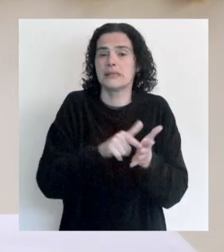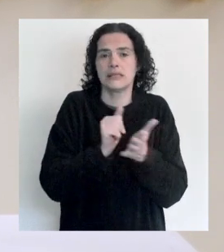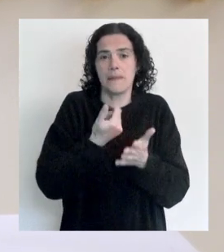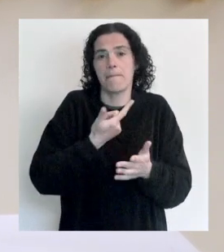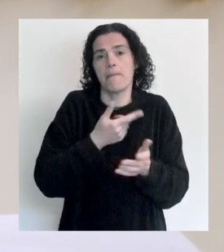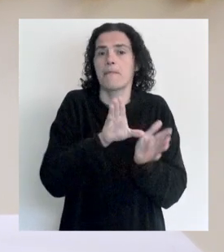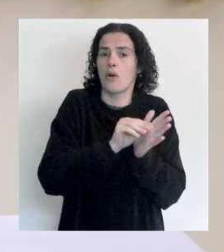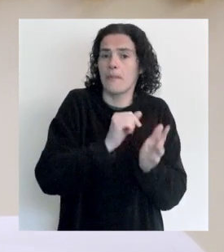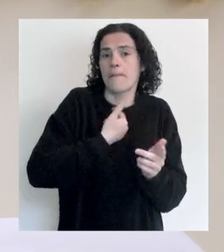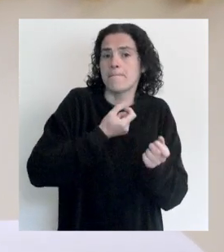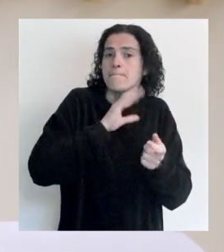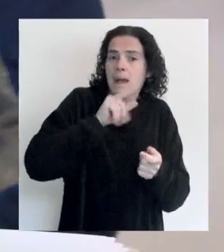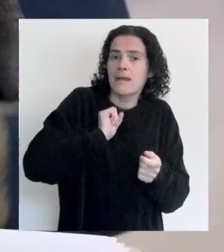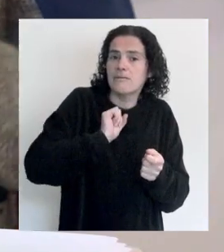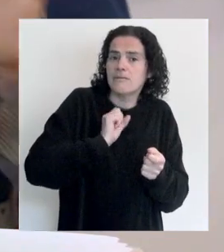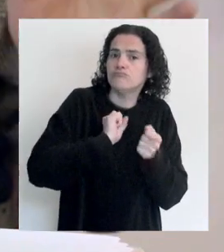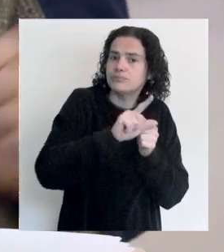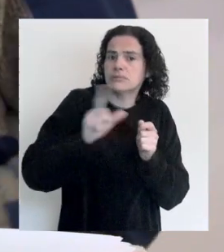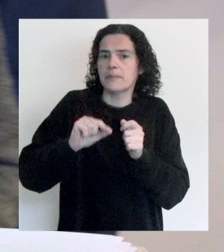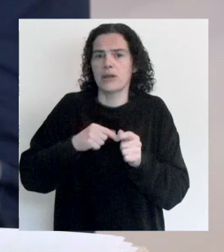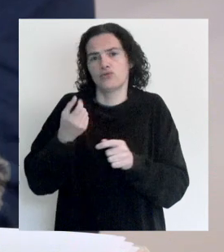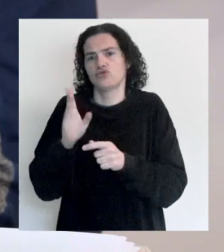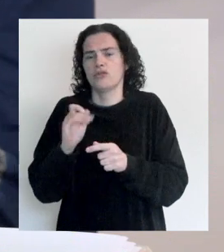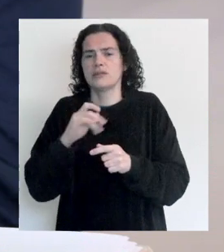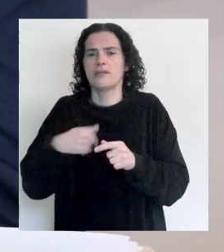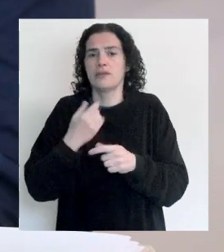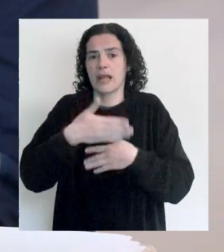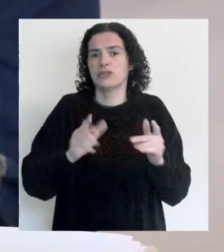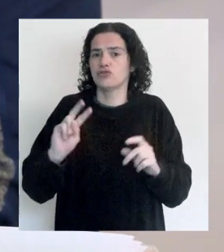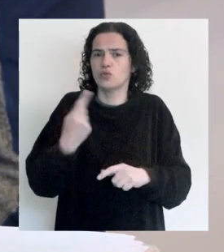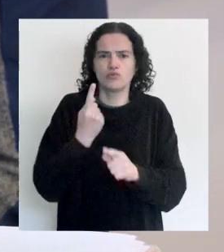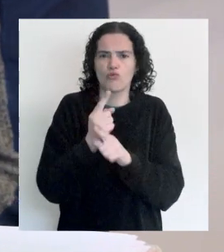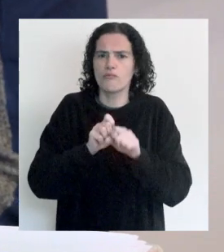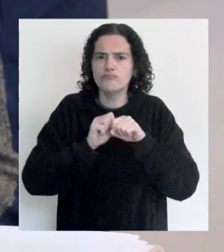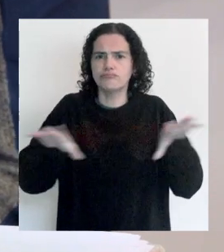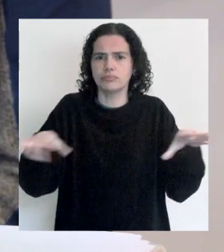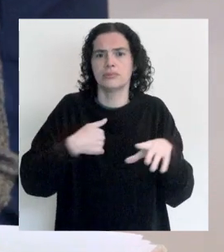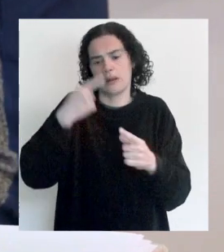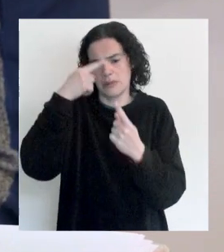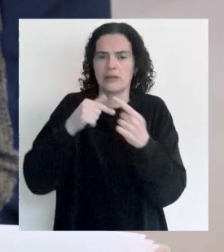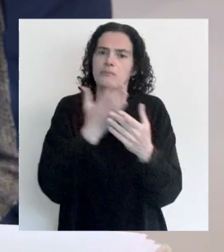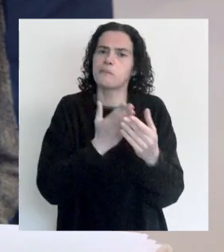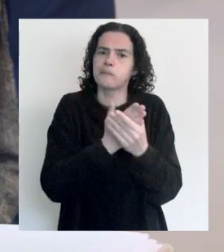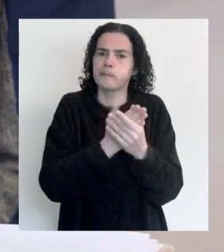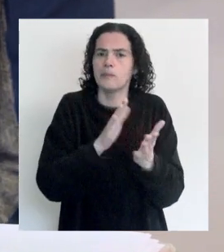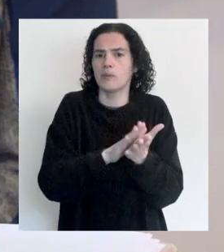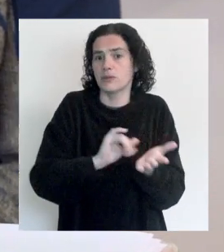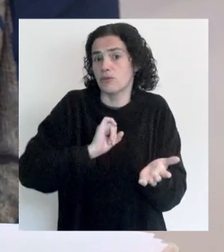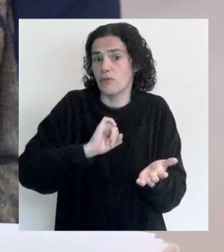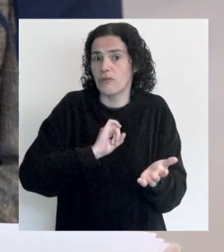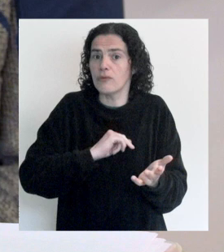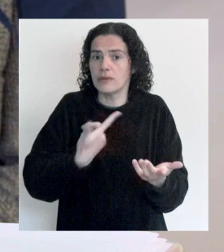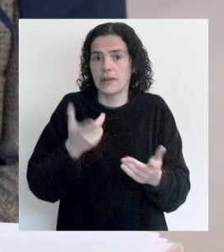mother and one copy to Joseph, so 2 boxes left at the same time. So there is a kind of a parallel archive of my publications